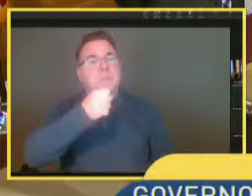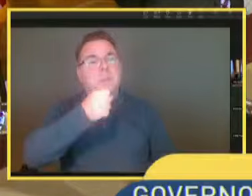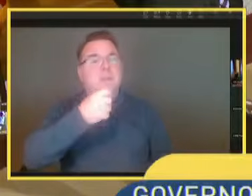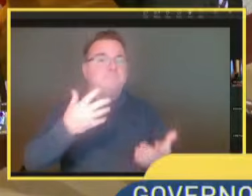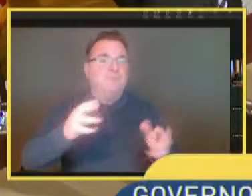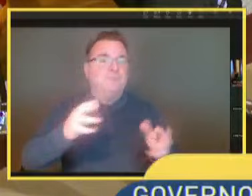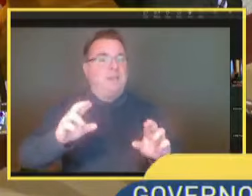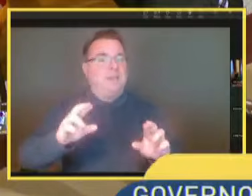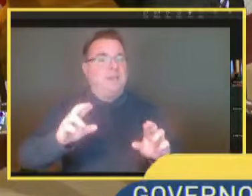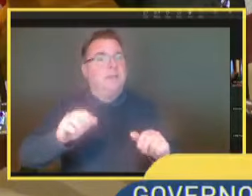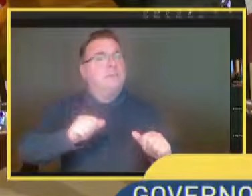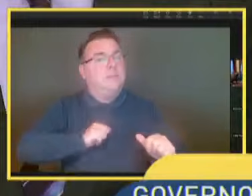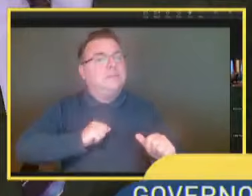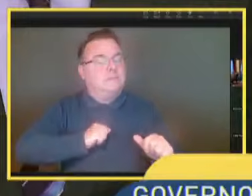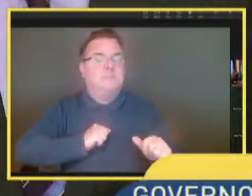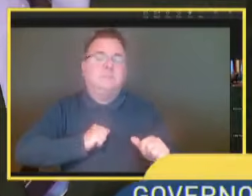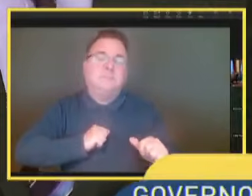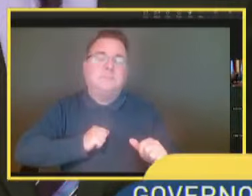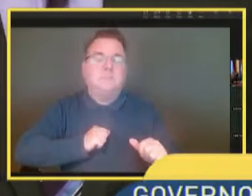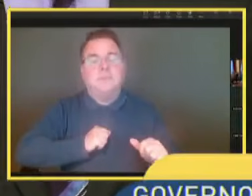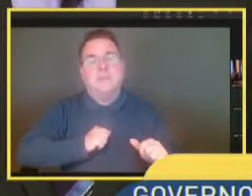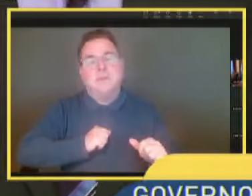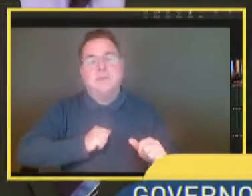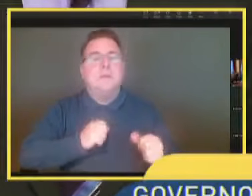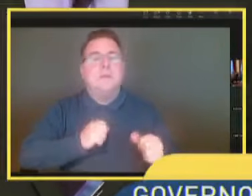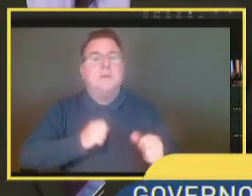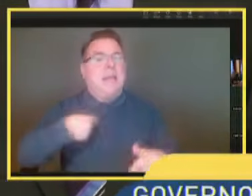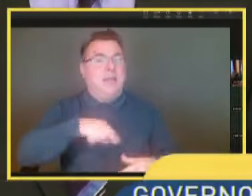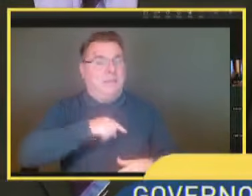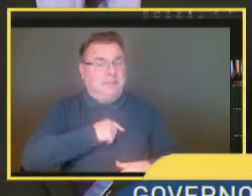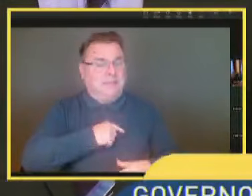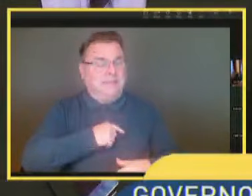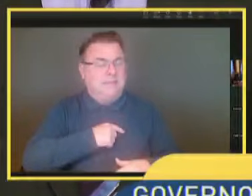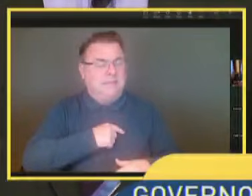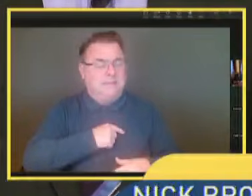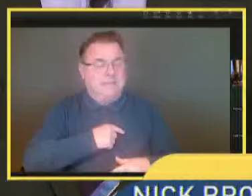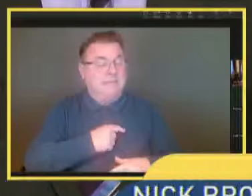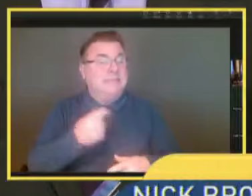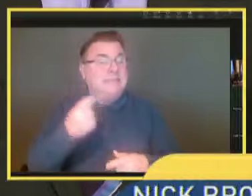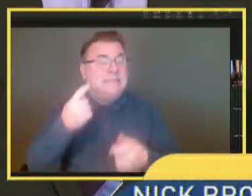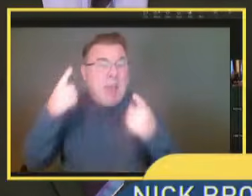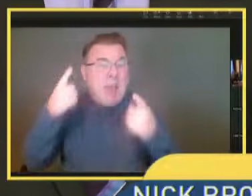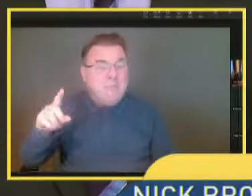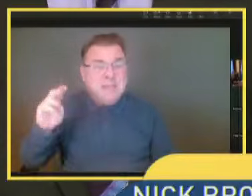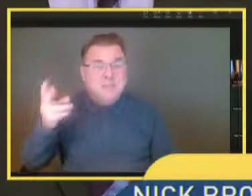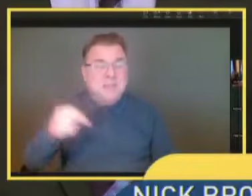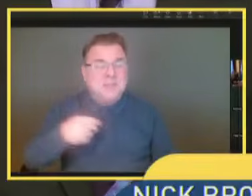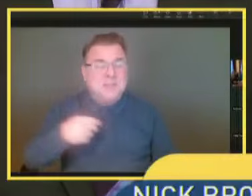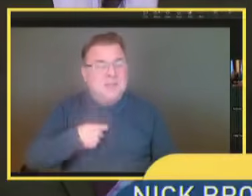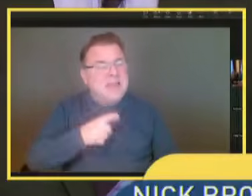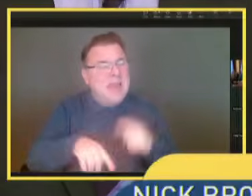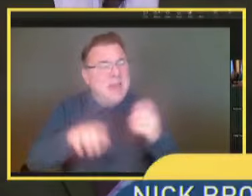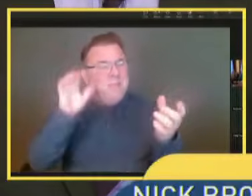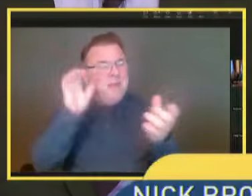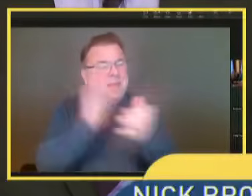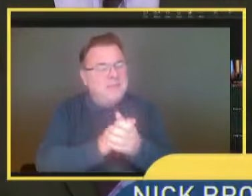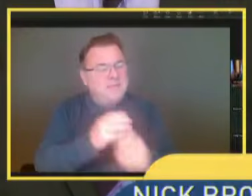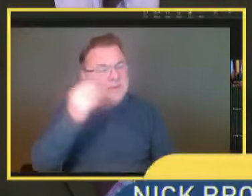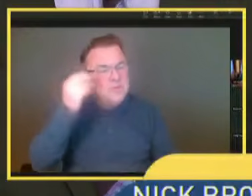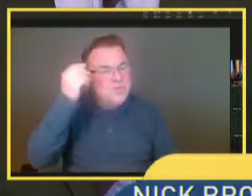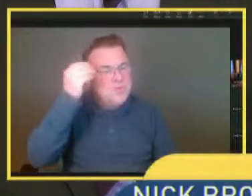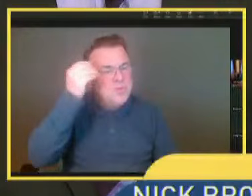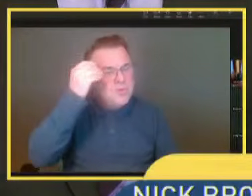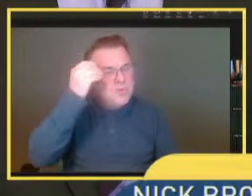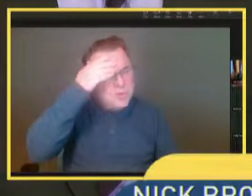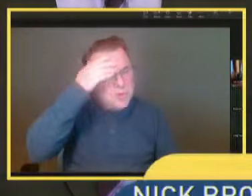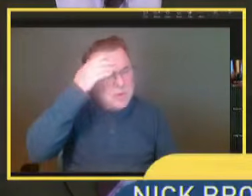of many Washingtonians struggling to process the recent events in Minnesota, asking myself and talking to my family about what